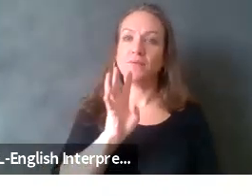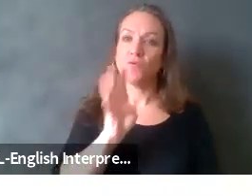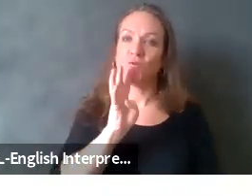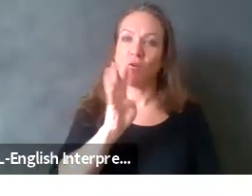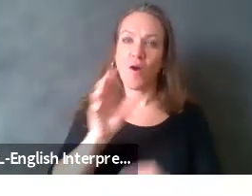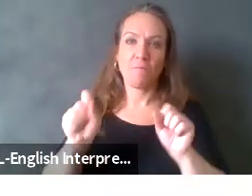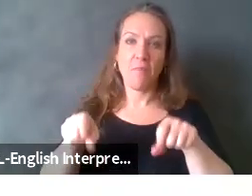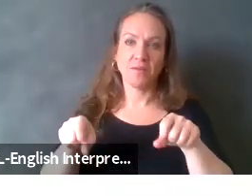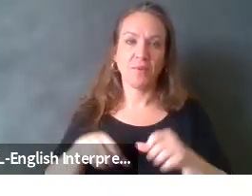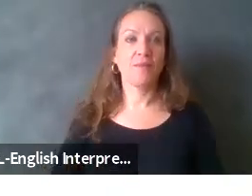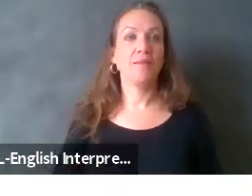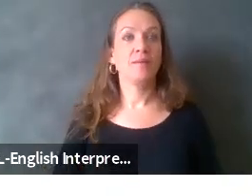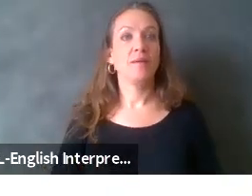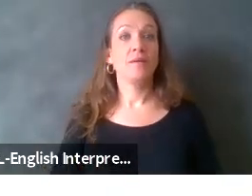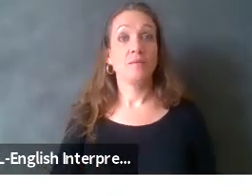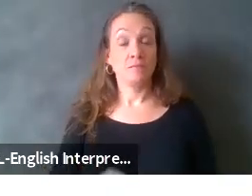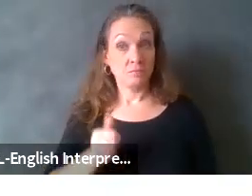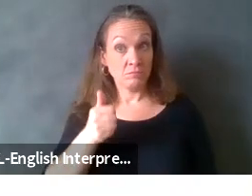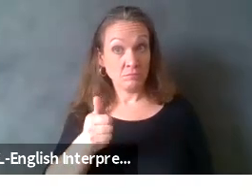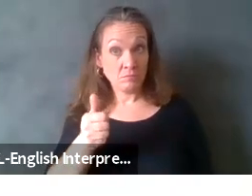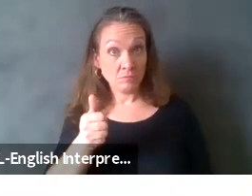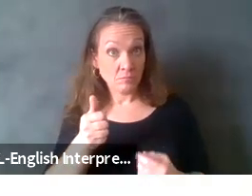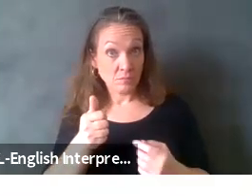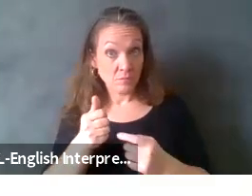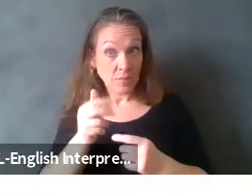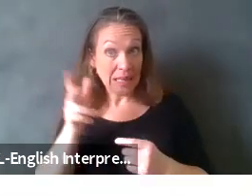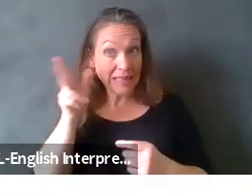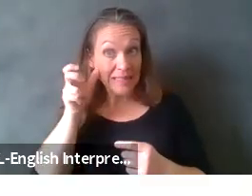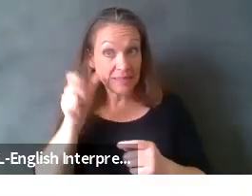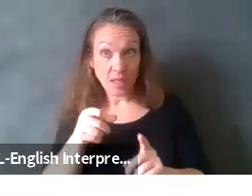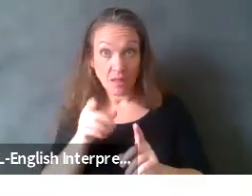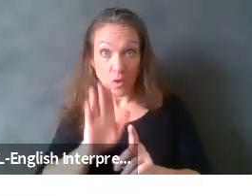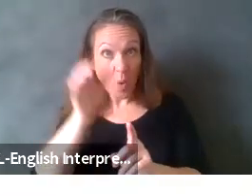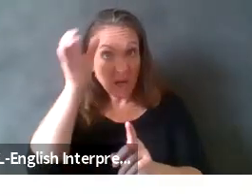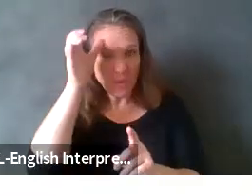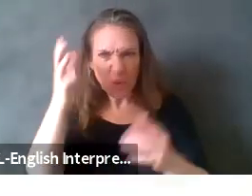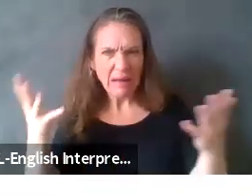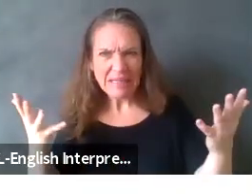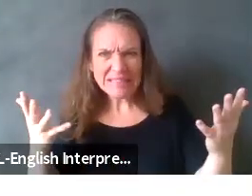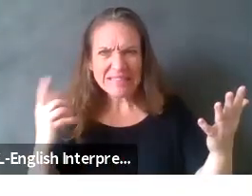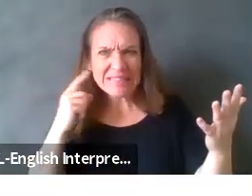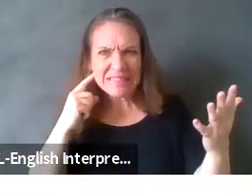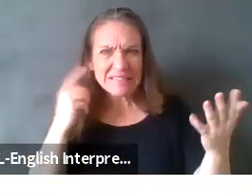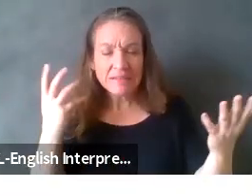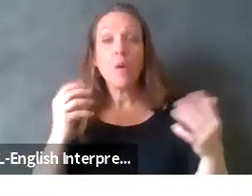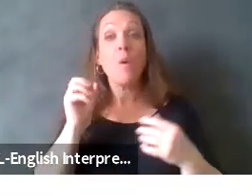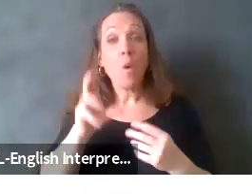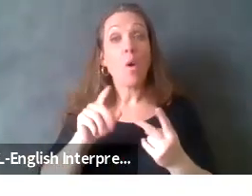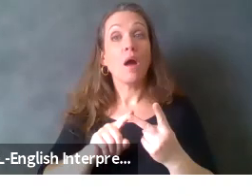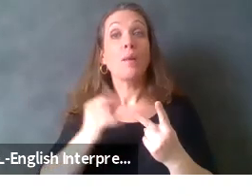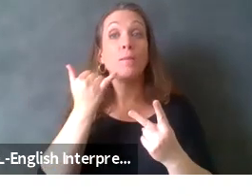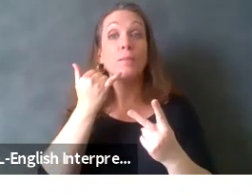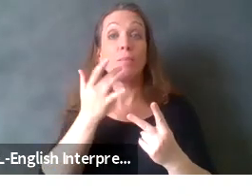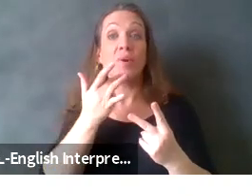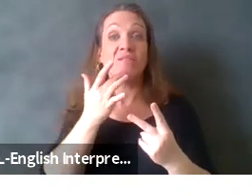If you do not have sound capabilities on your computer or prefer to listen by phone, you can